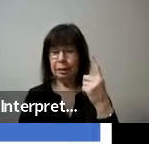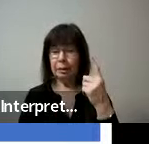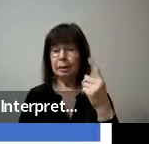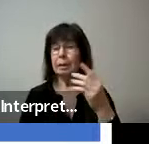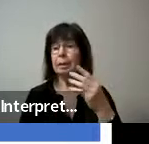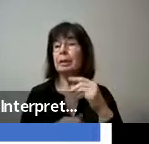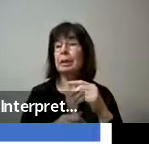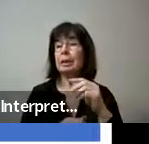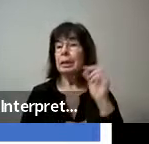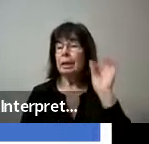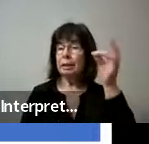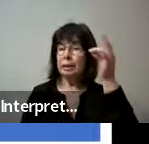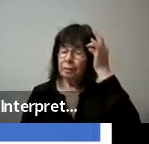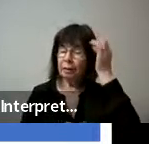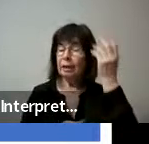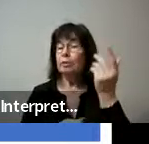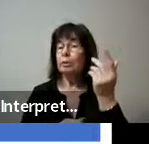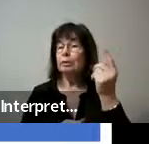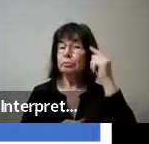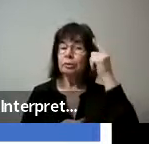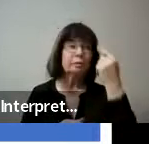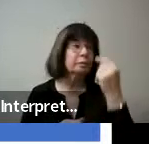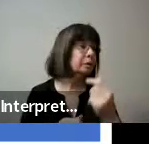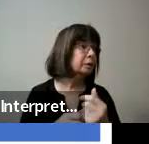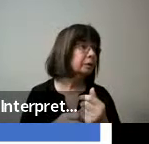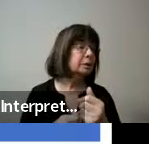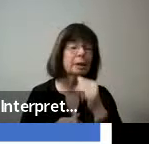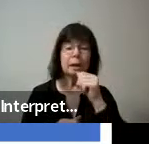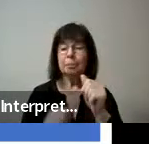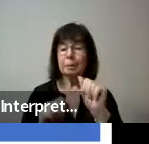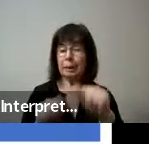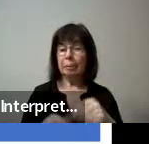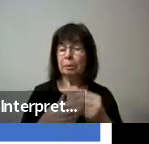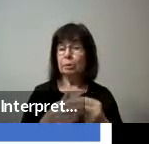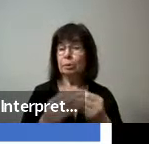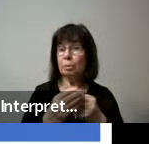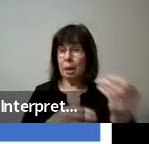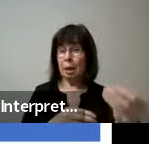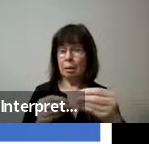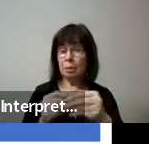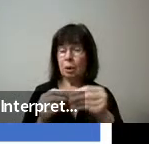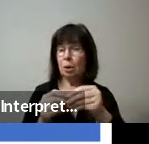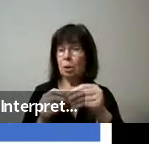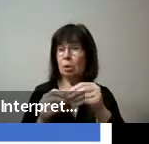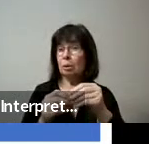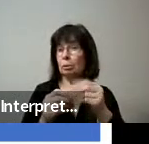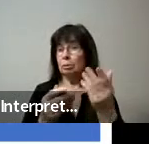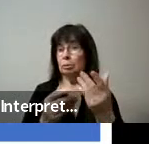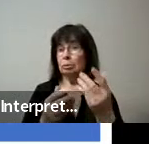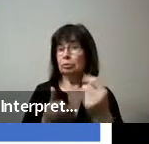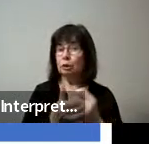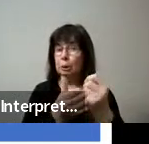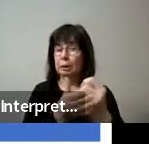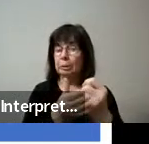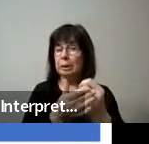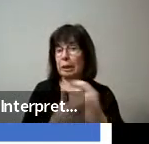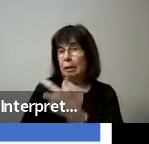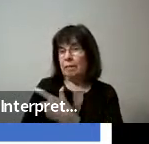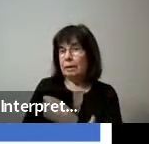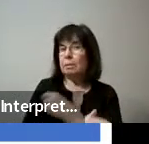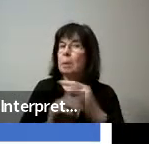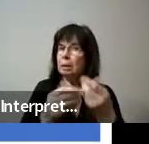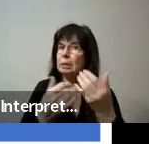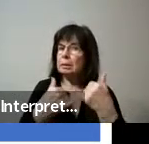been able to appropriate funds to buy more treatments and vaccines, but there is still plenty of supply. So for the